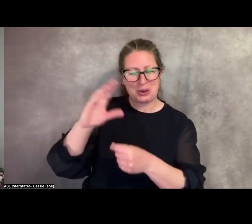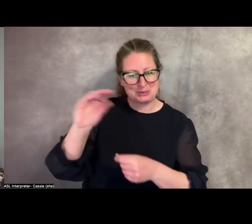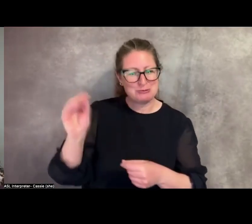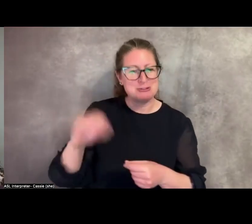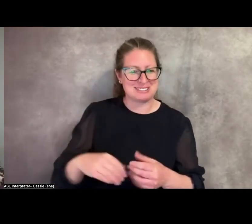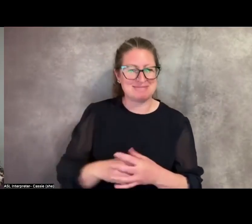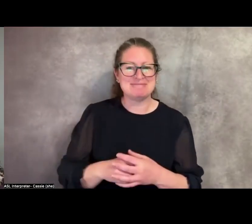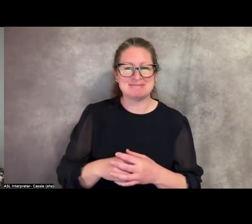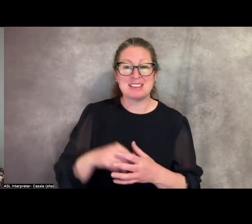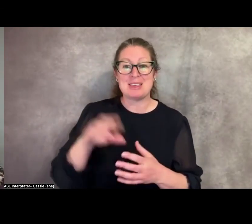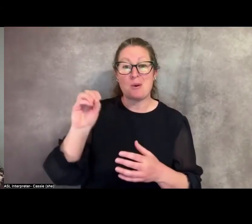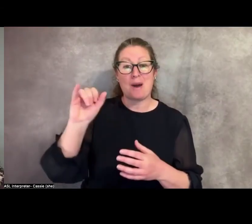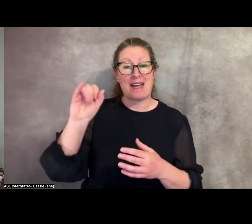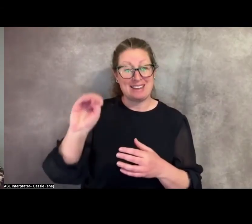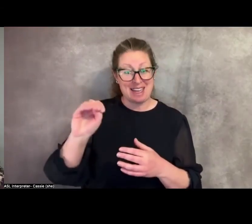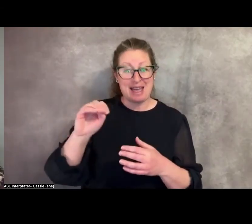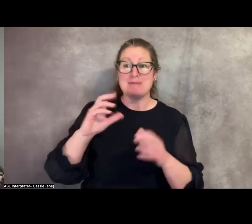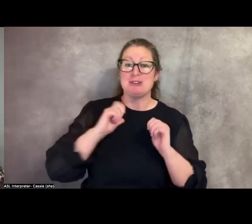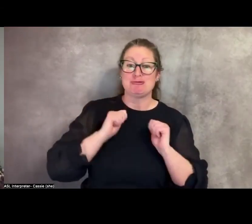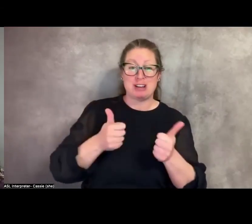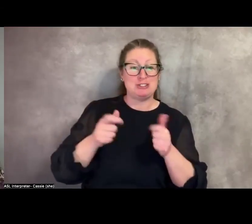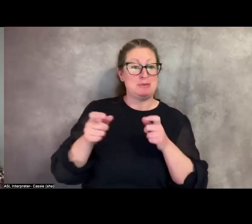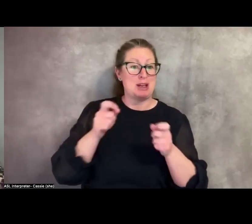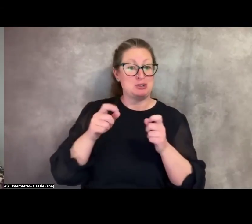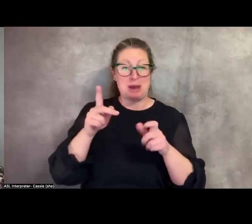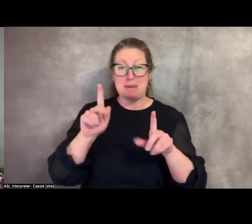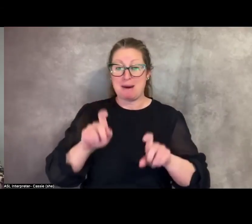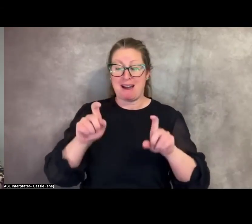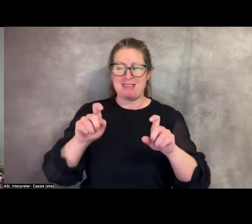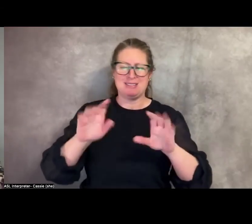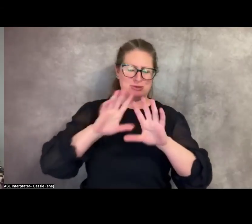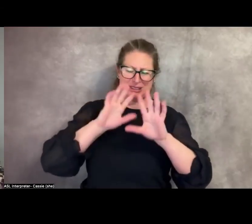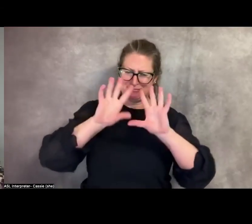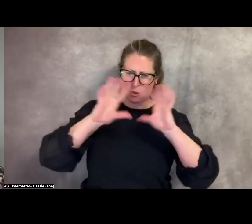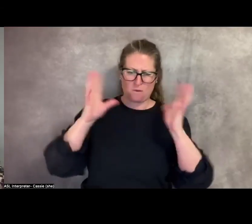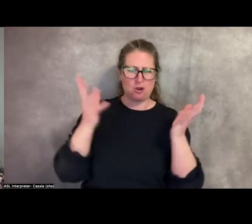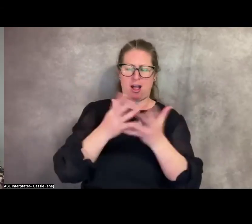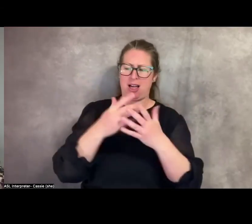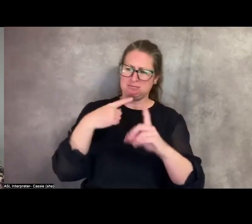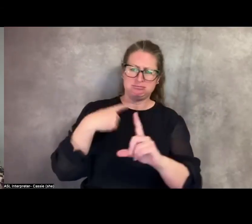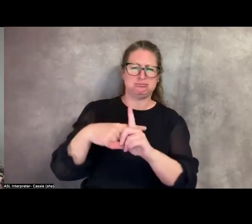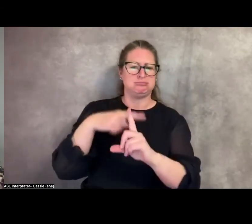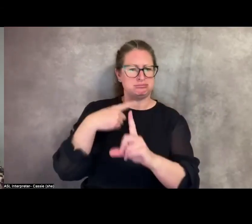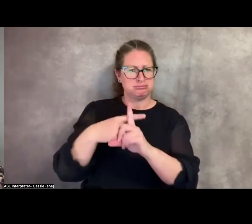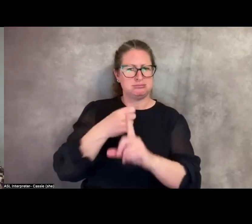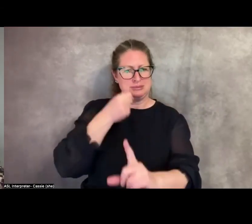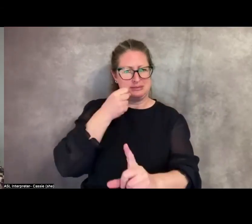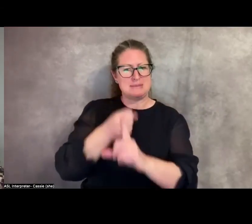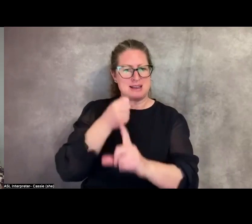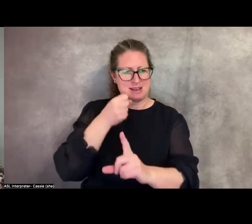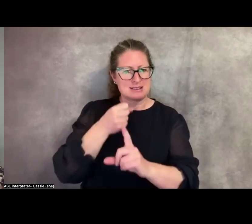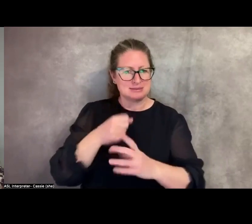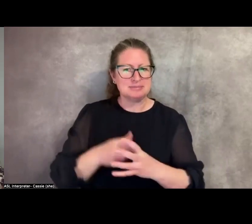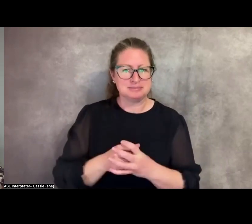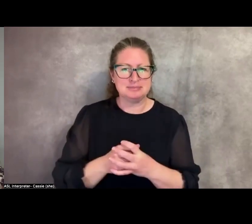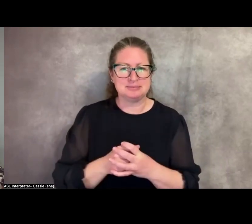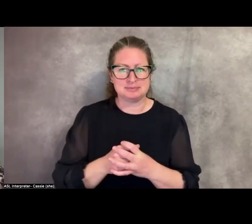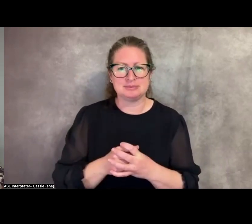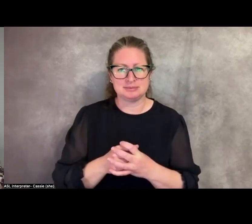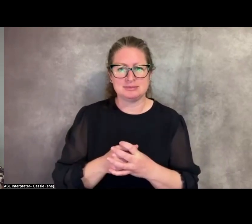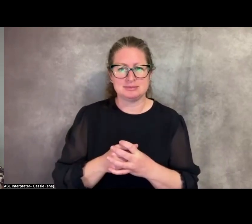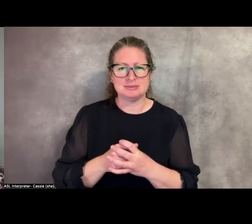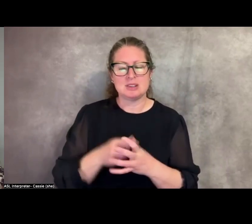The OIM aggression management pilot overall has had a positive impact on Cane 3 West. It was truly a